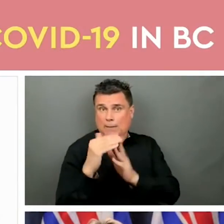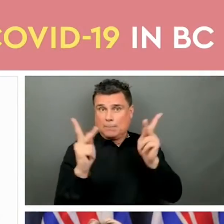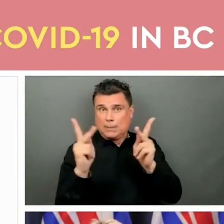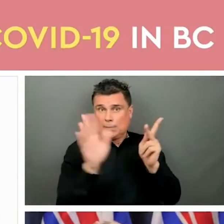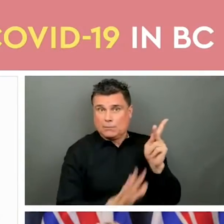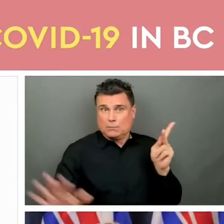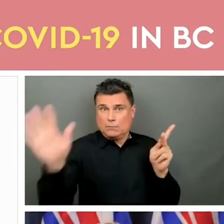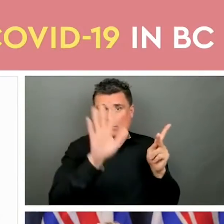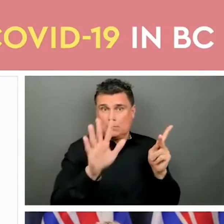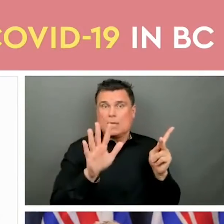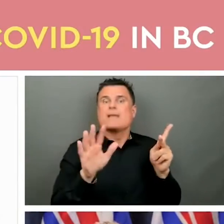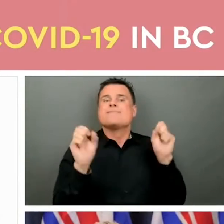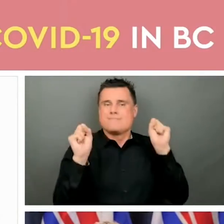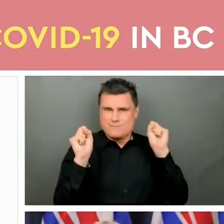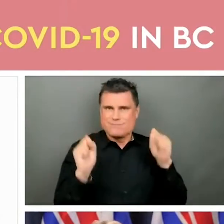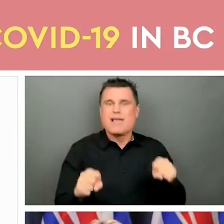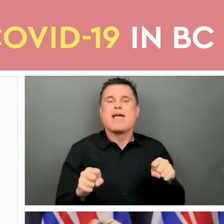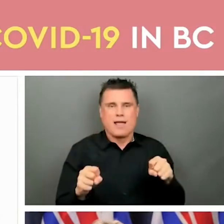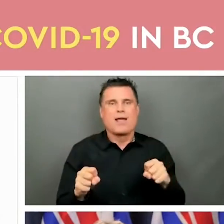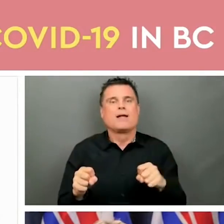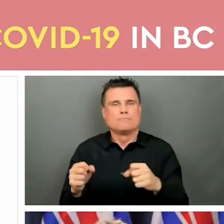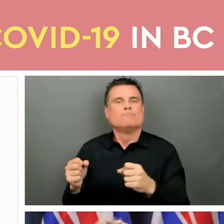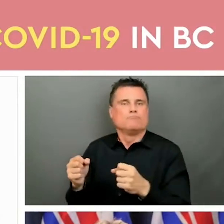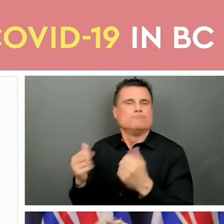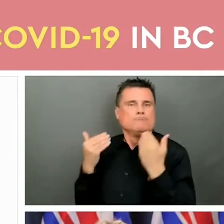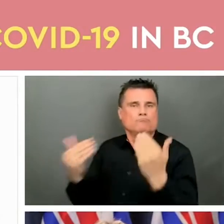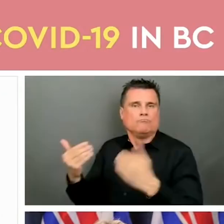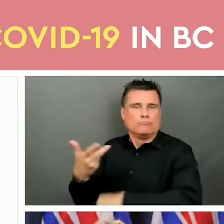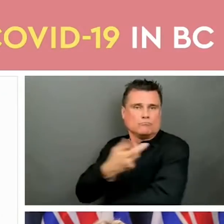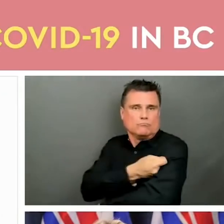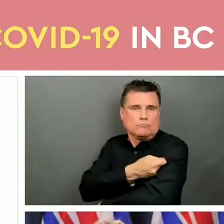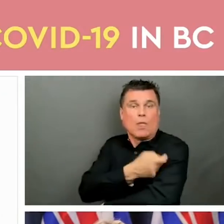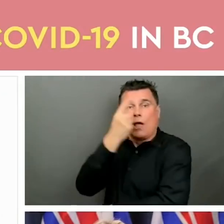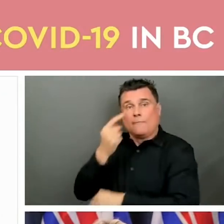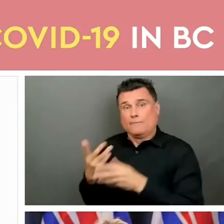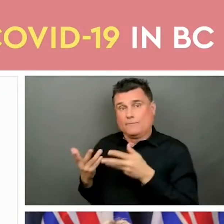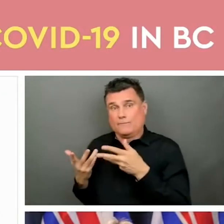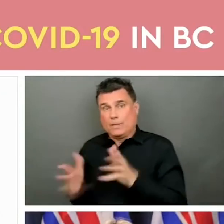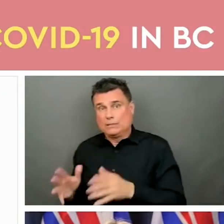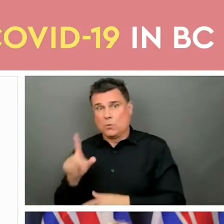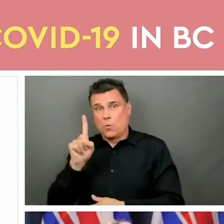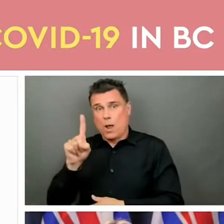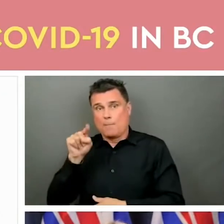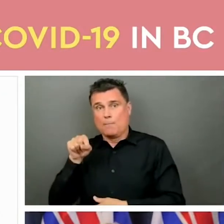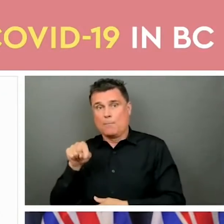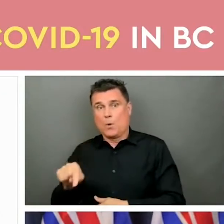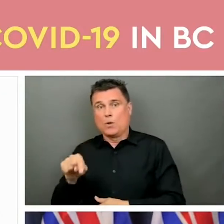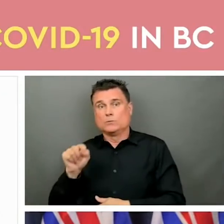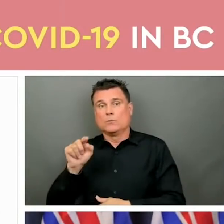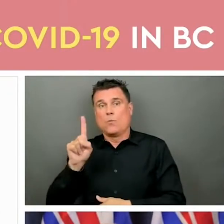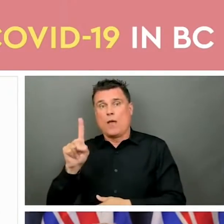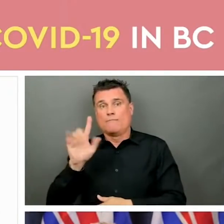of doses to the end of May, about almost 1.5 million doses, and these are the ones that we have been guaranteed so